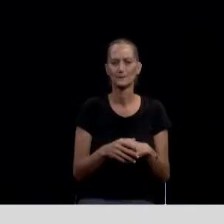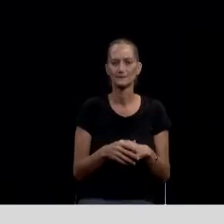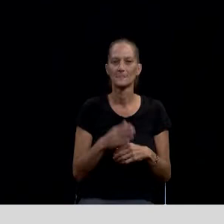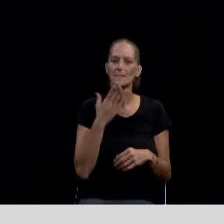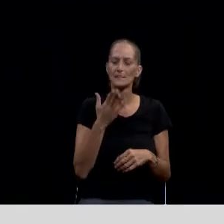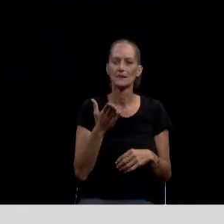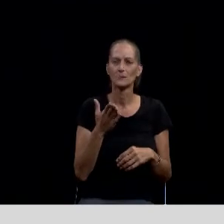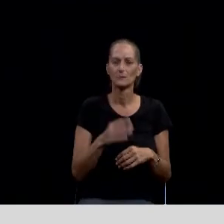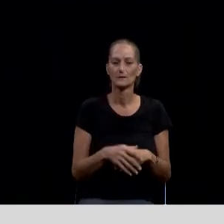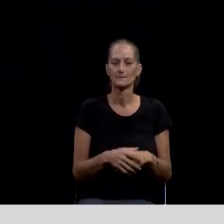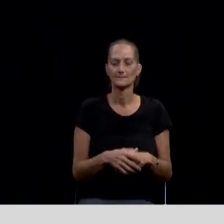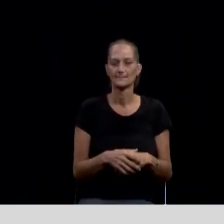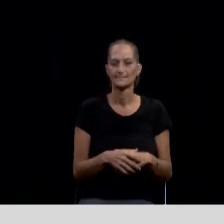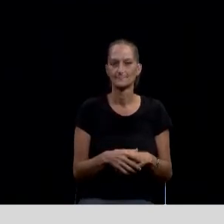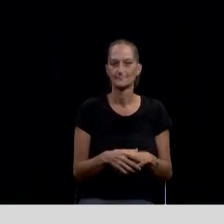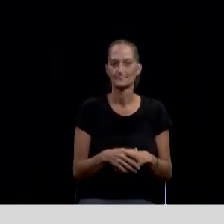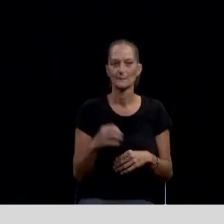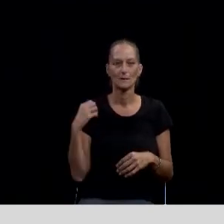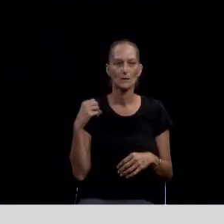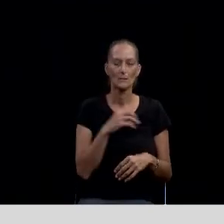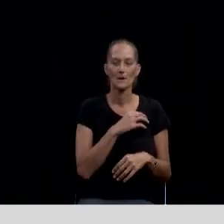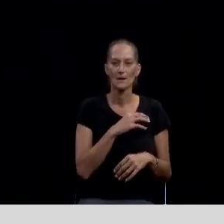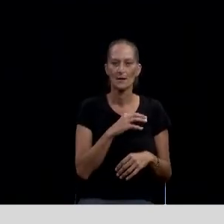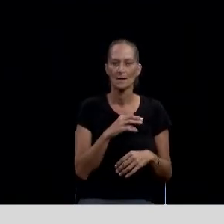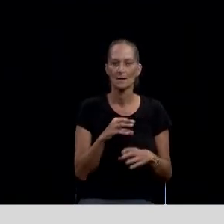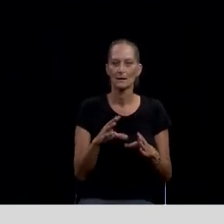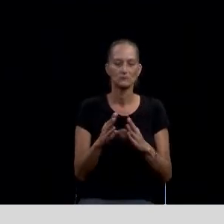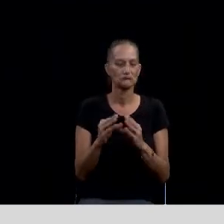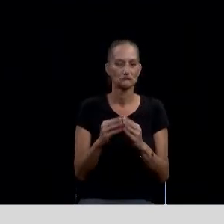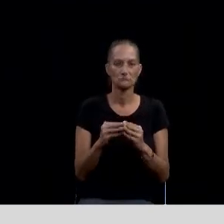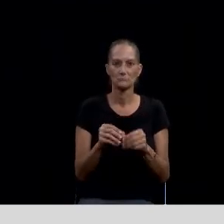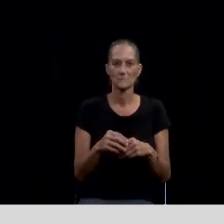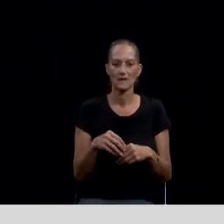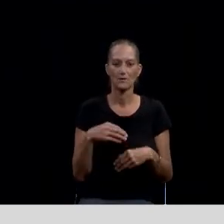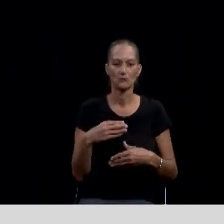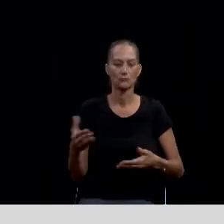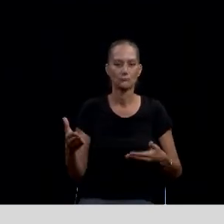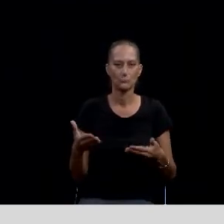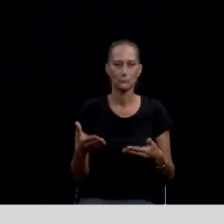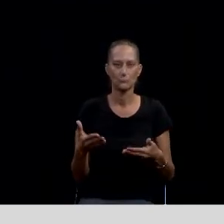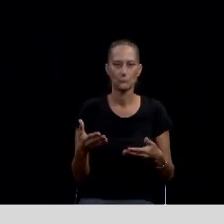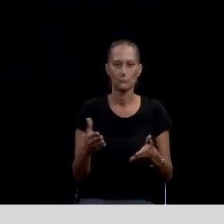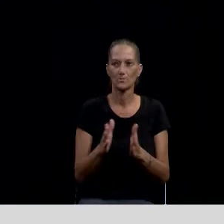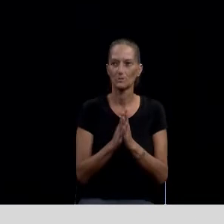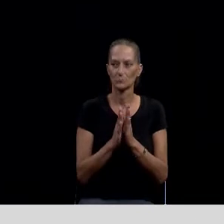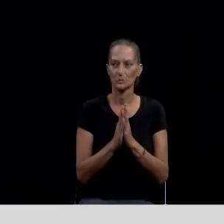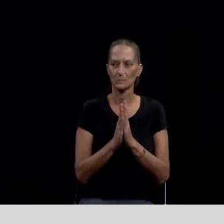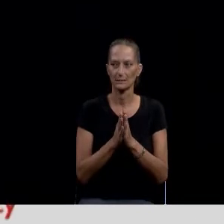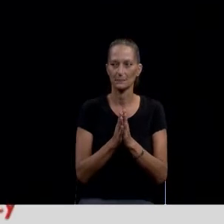staff, I appreciate the opportunity to share some of the progress on the exciting Bridge Street Front Porch project.